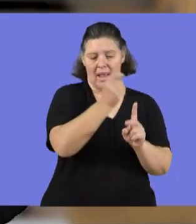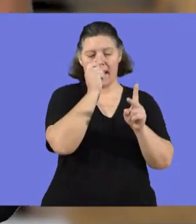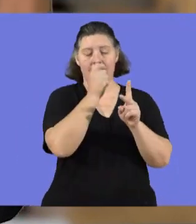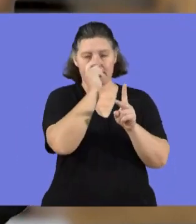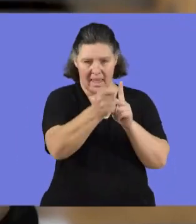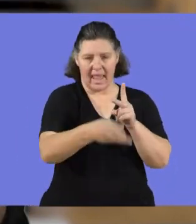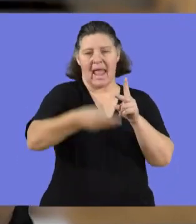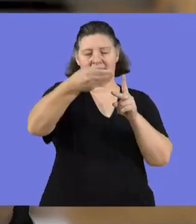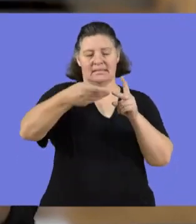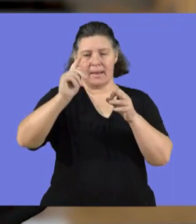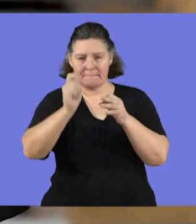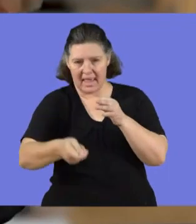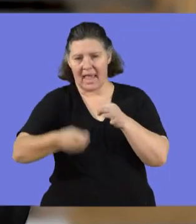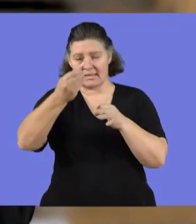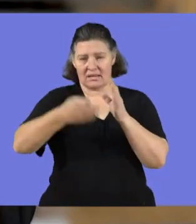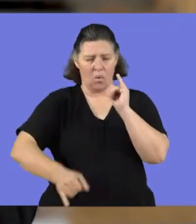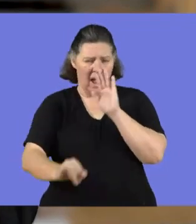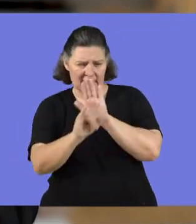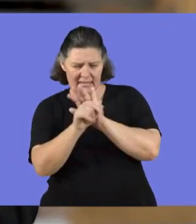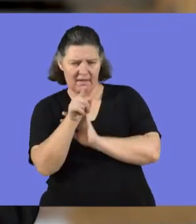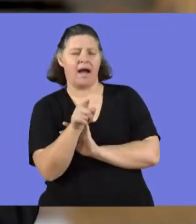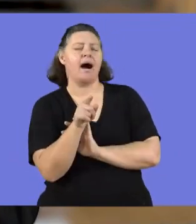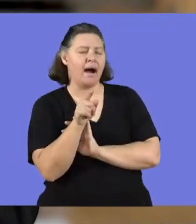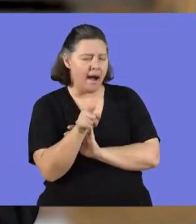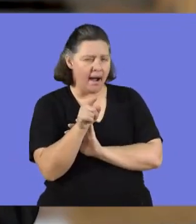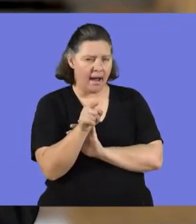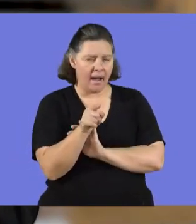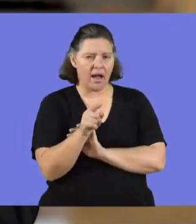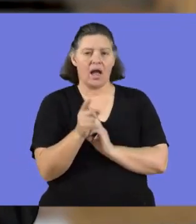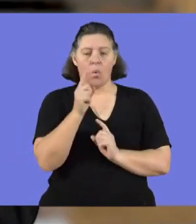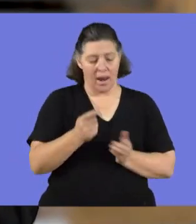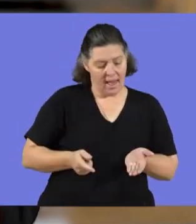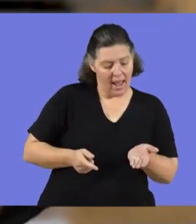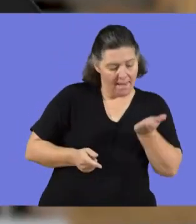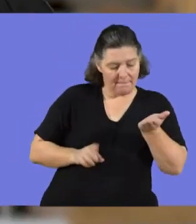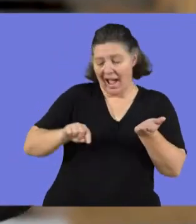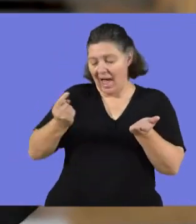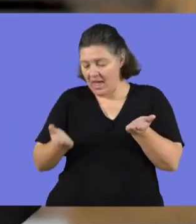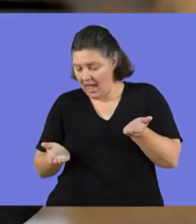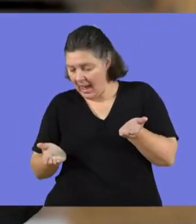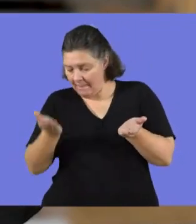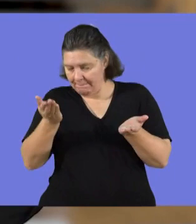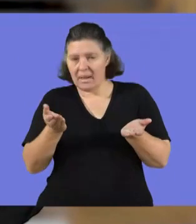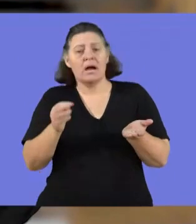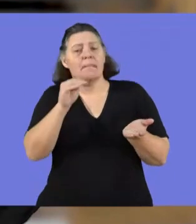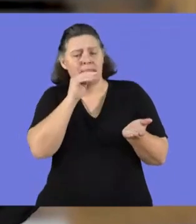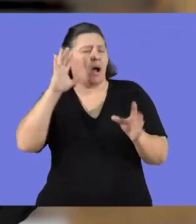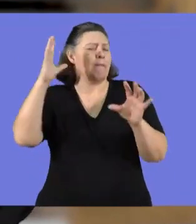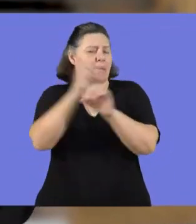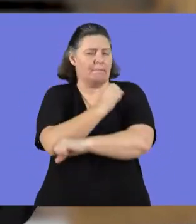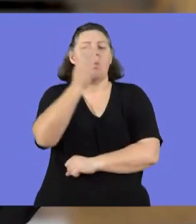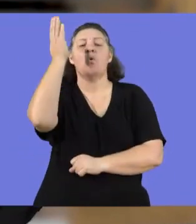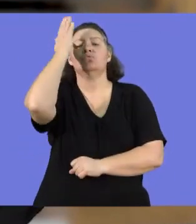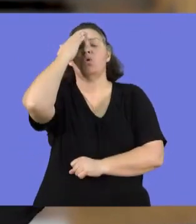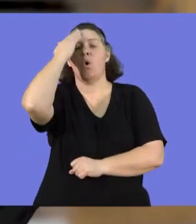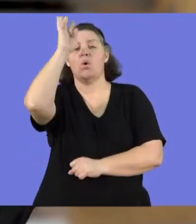per person. So I said, once you identified that when one variable increases, the other one